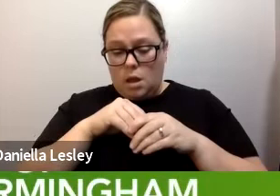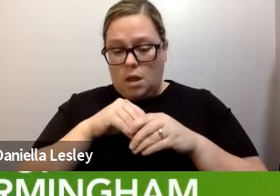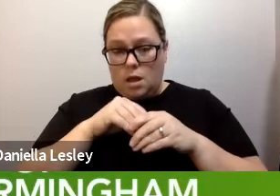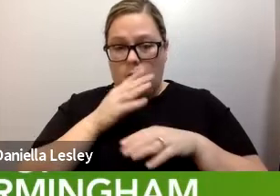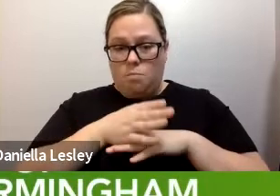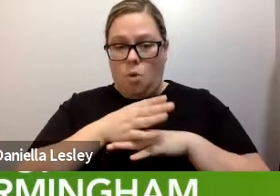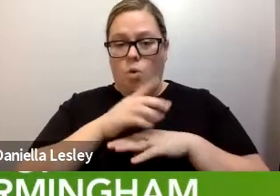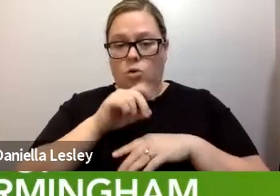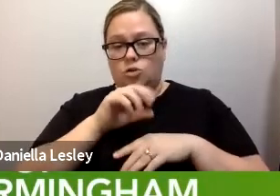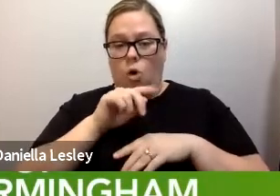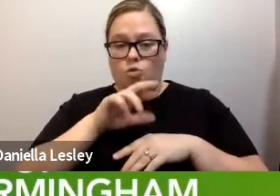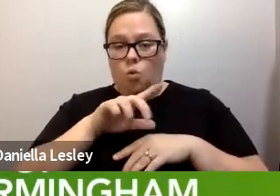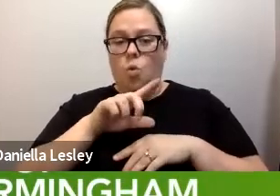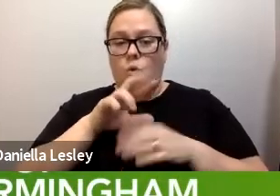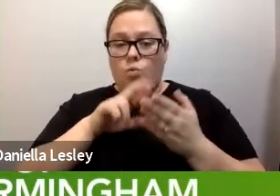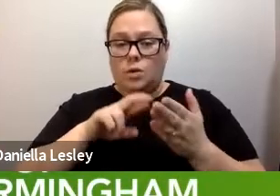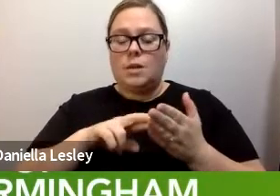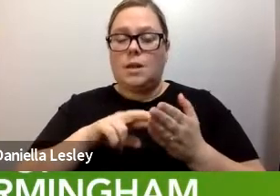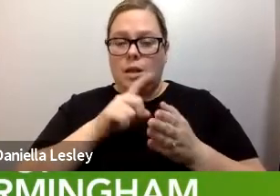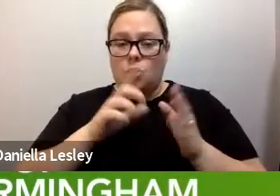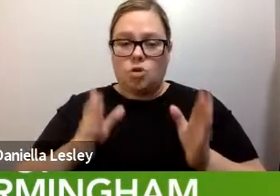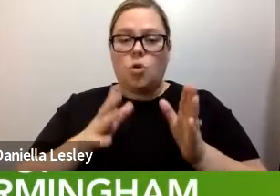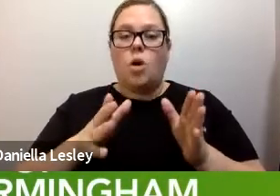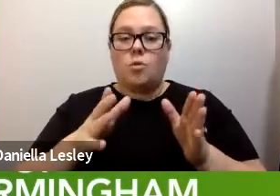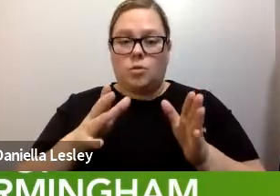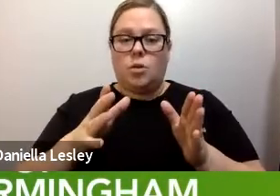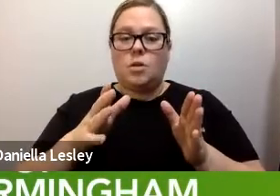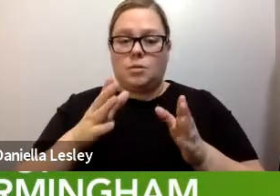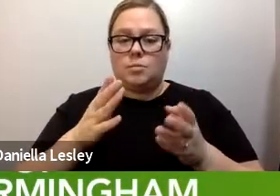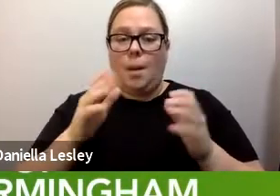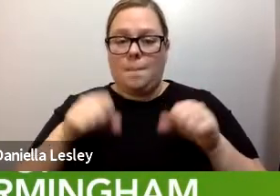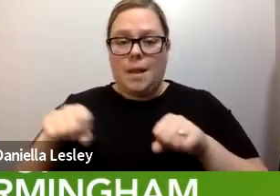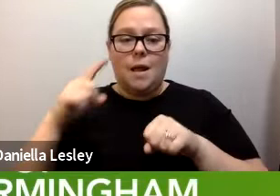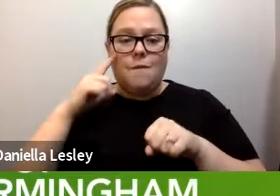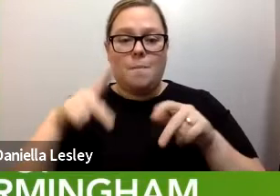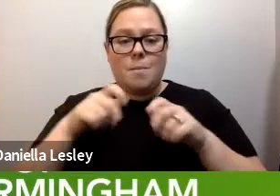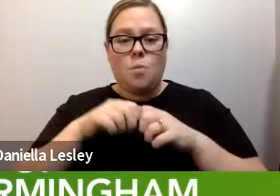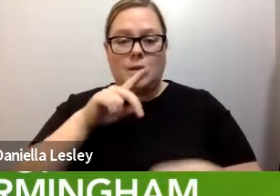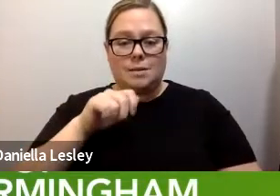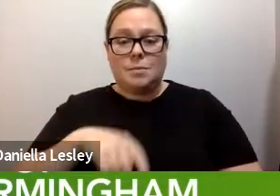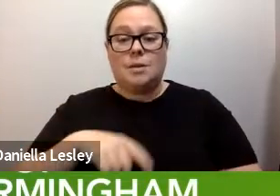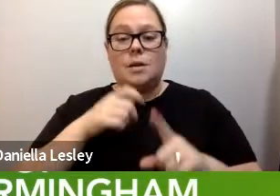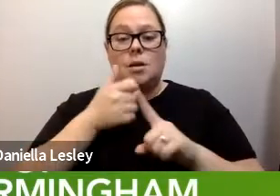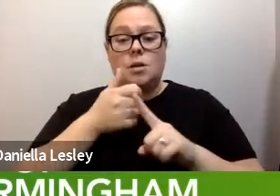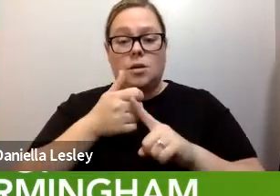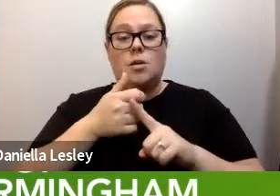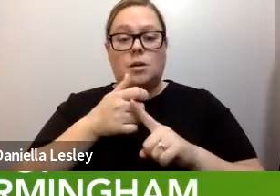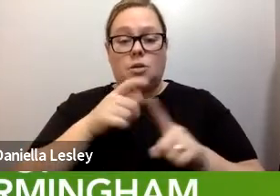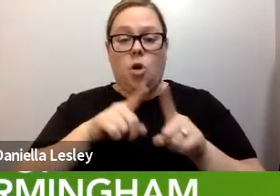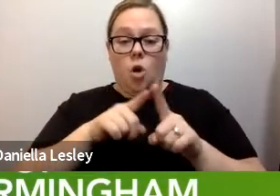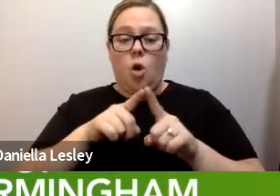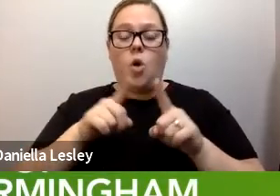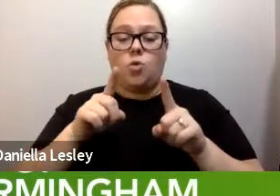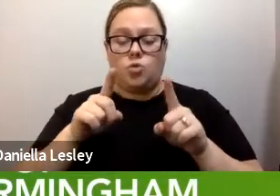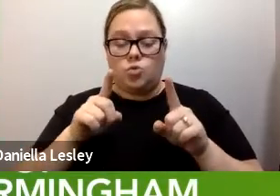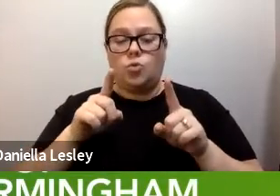on increasing exercise opportunities for people with disabilities. Dr. Mendonca is also a certified strength and